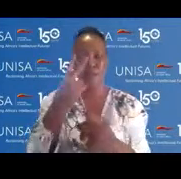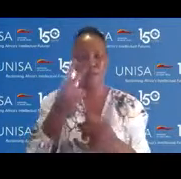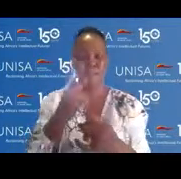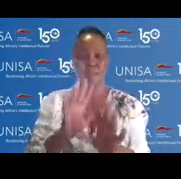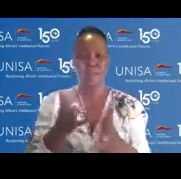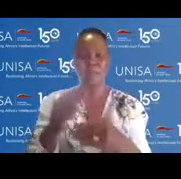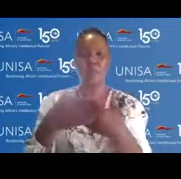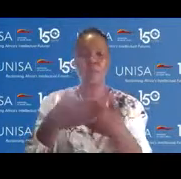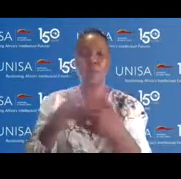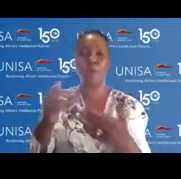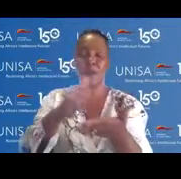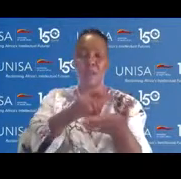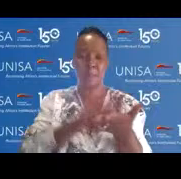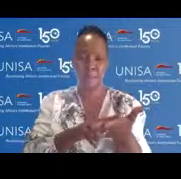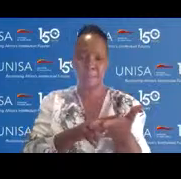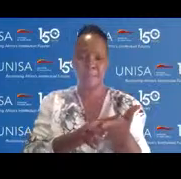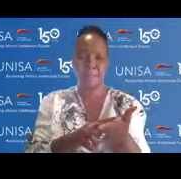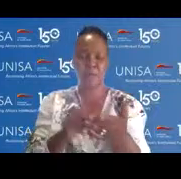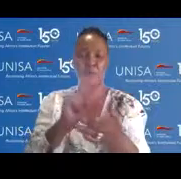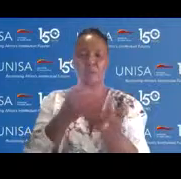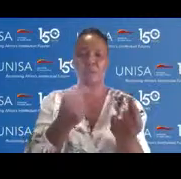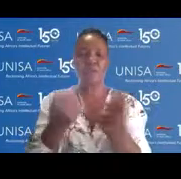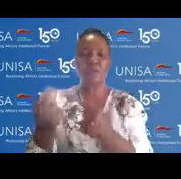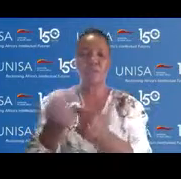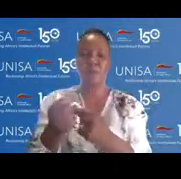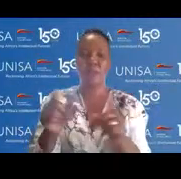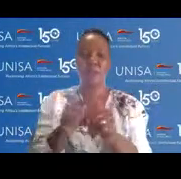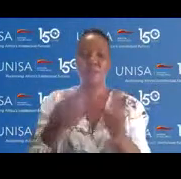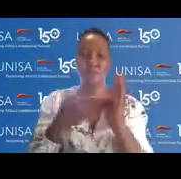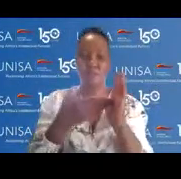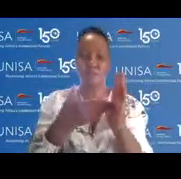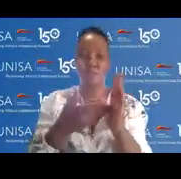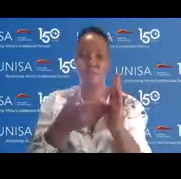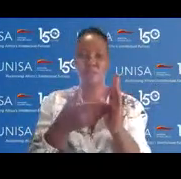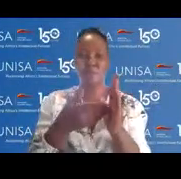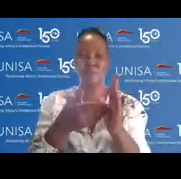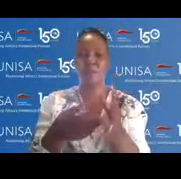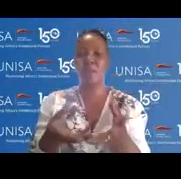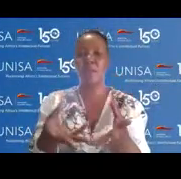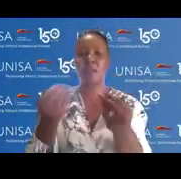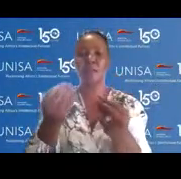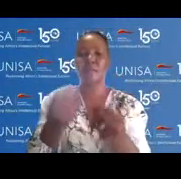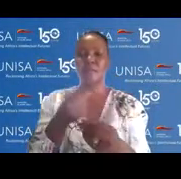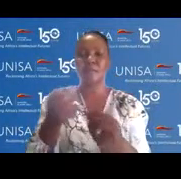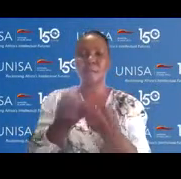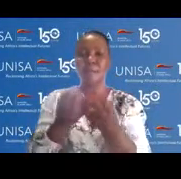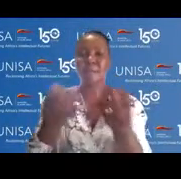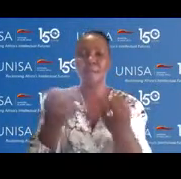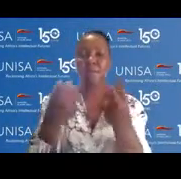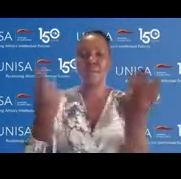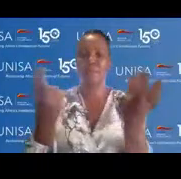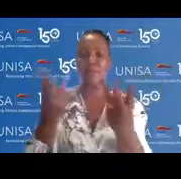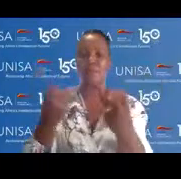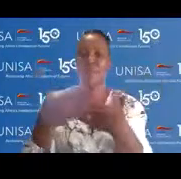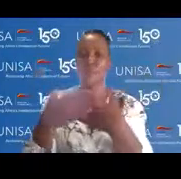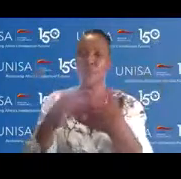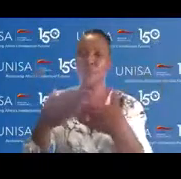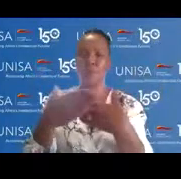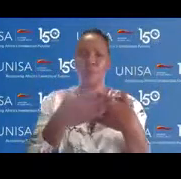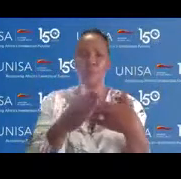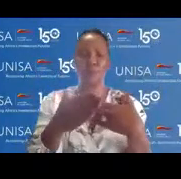right? Like this one. And I find this a lot with people. You guys open lots and lots and lots of